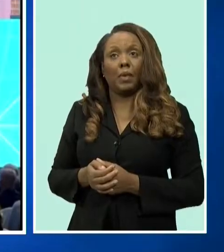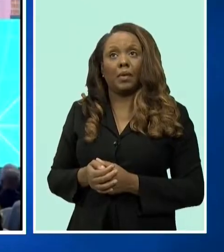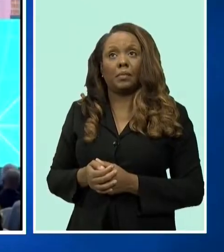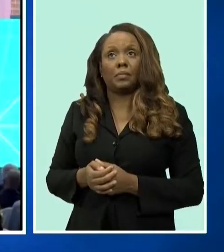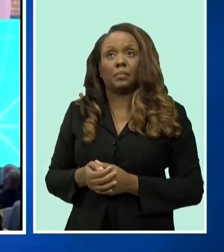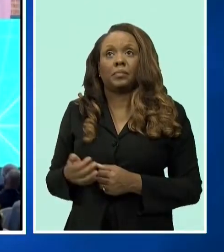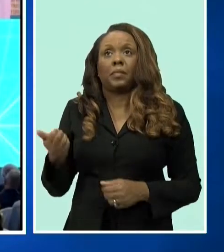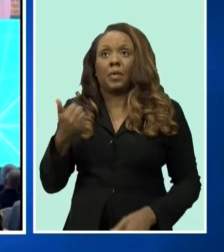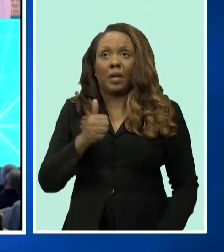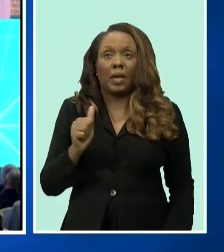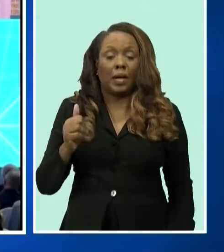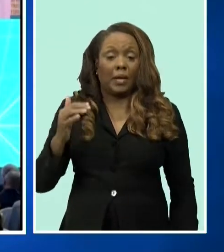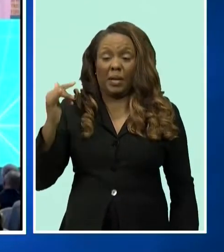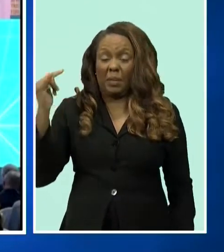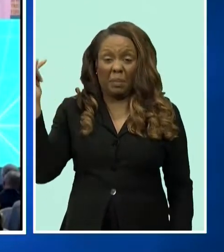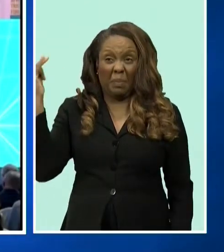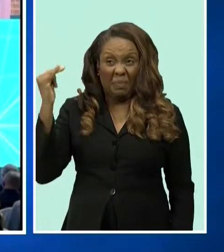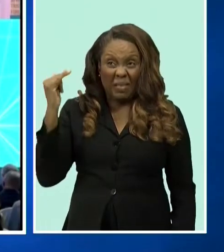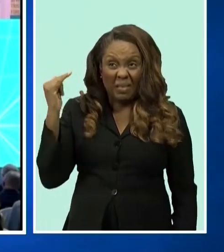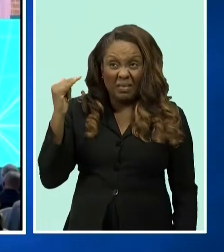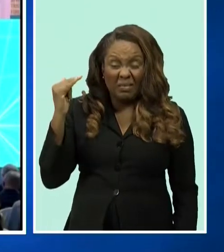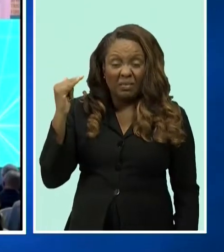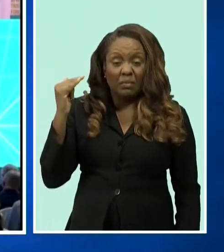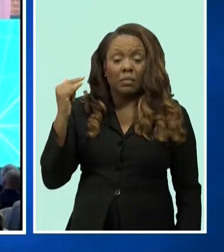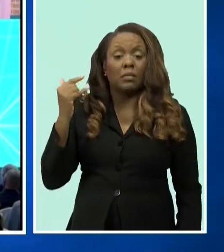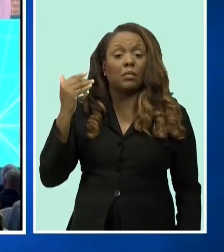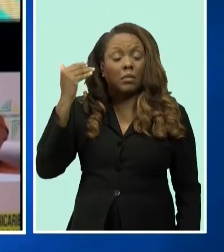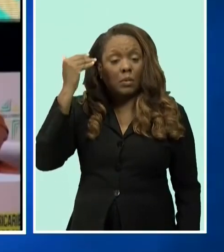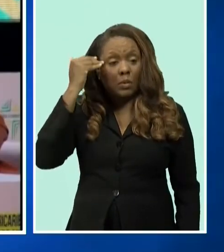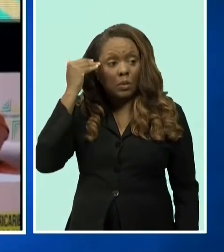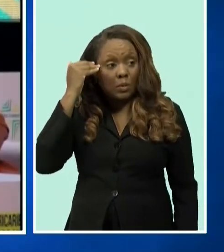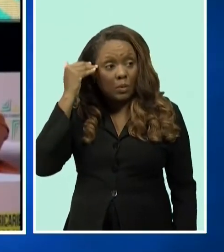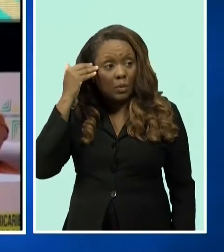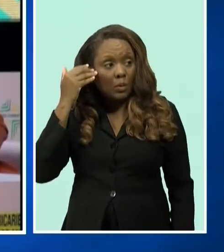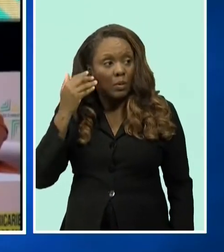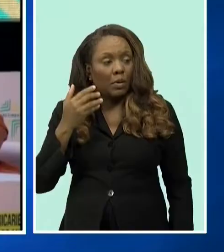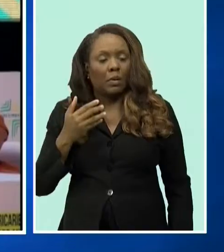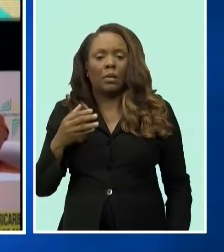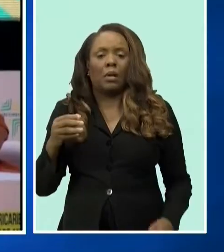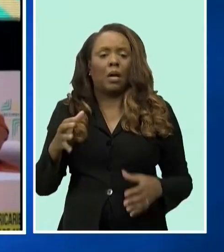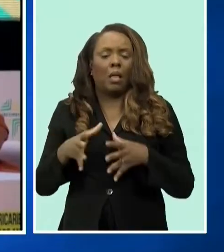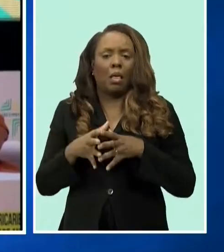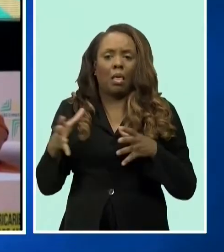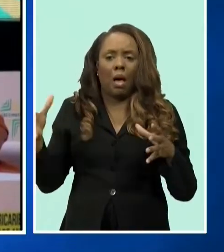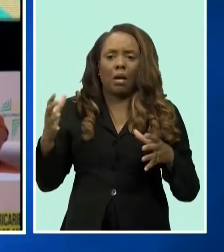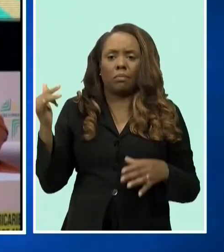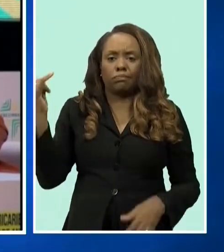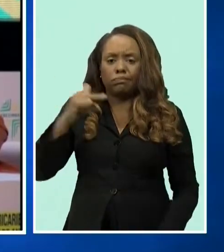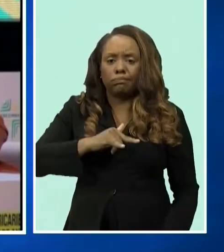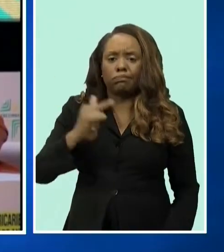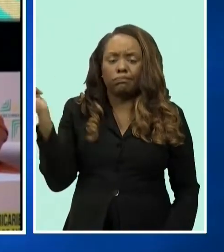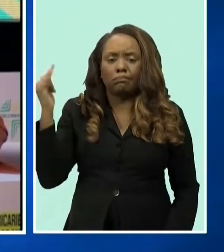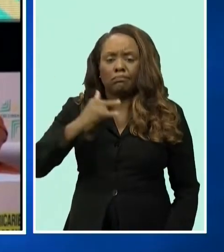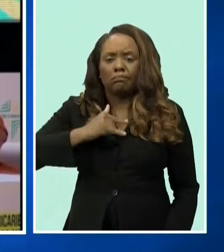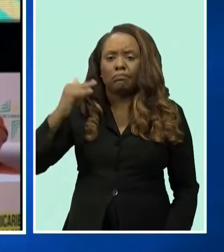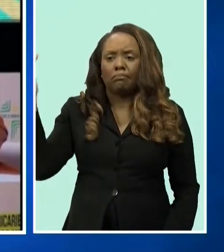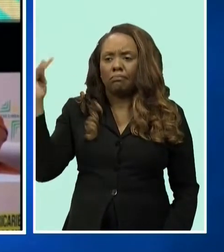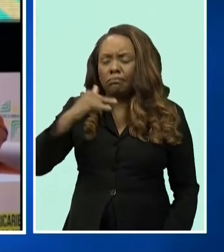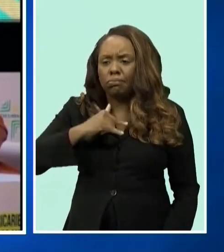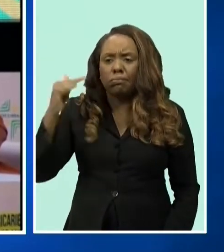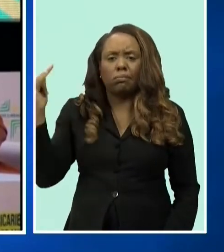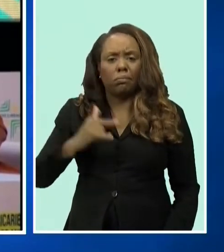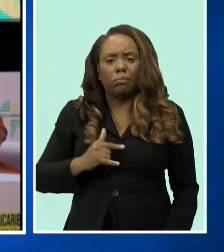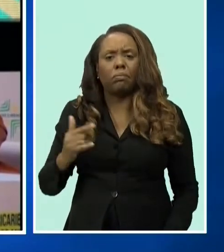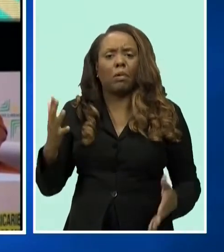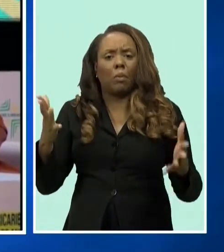carrier who knows that there's frequent, movement on the corridor would put a vessel,